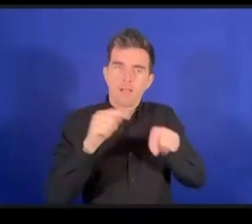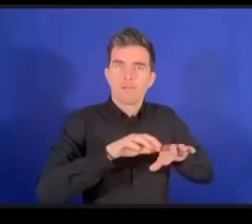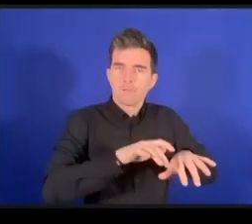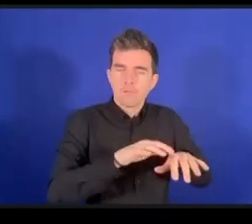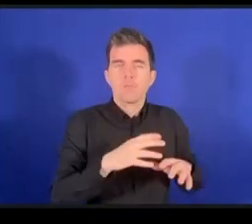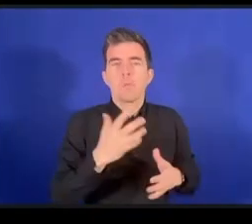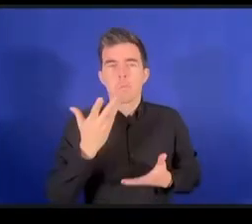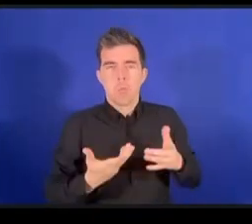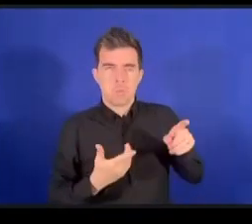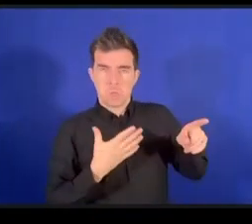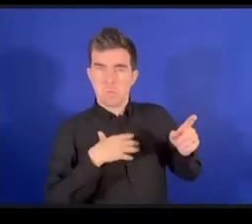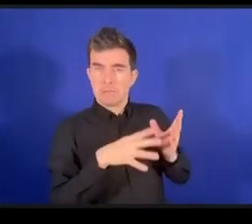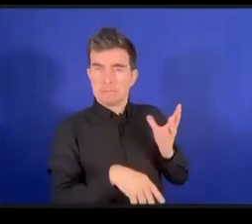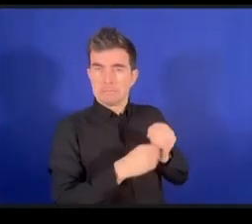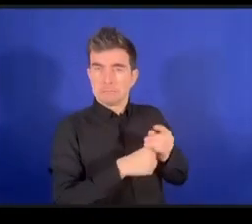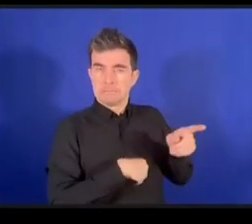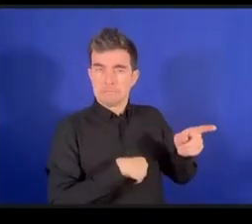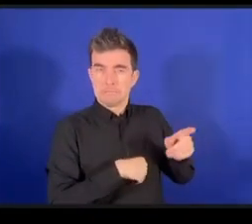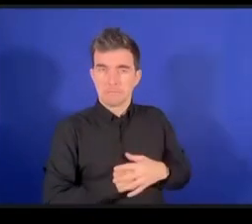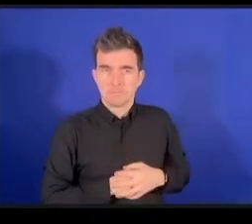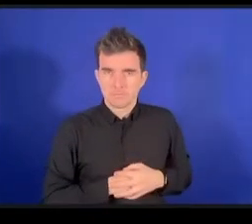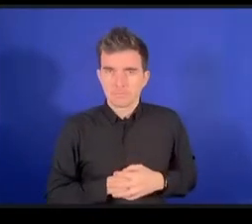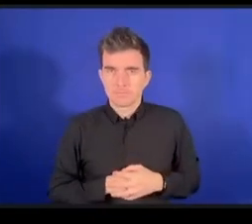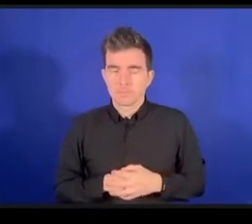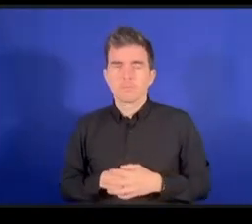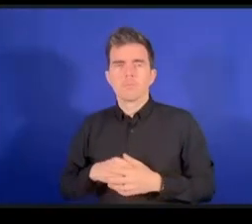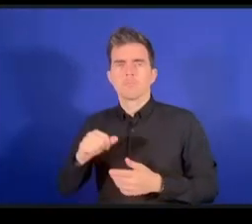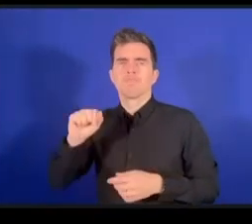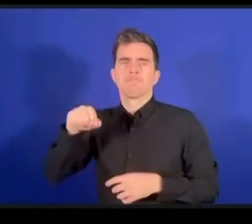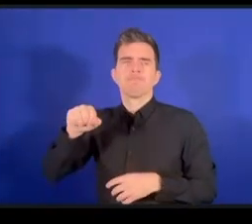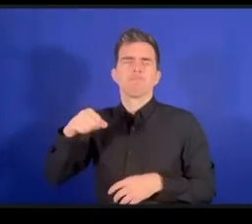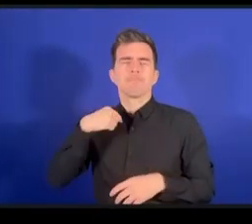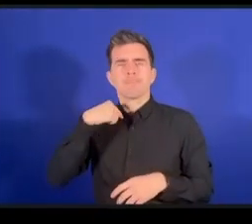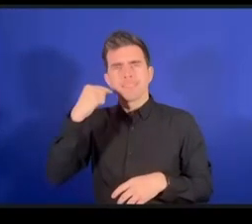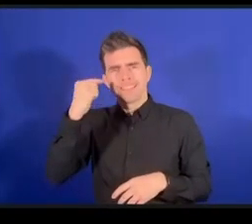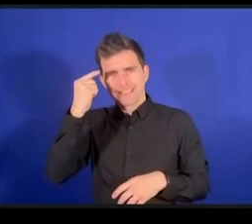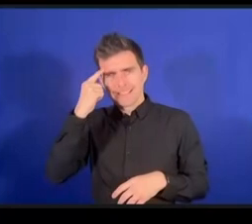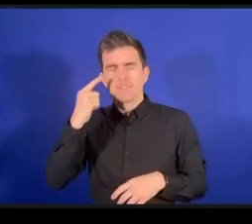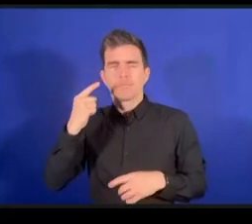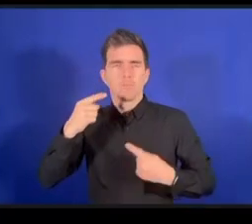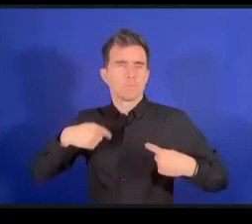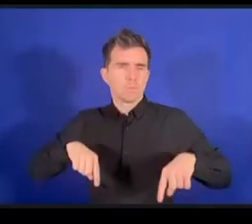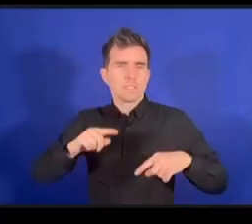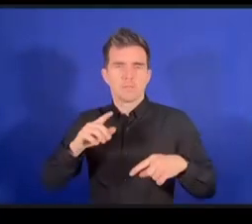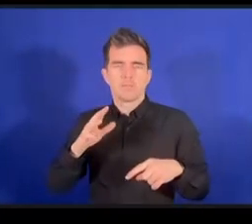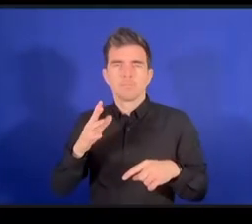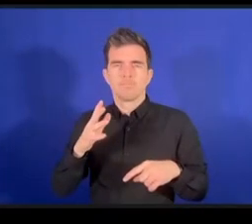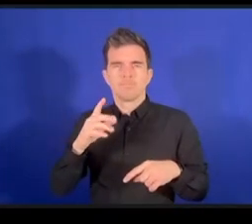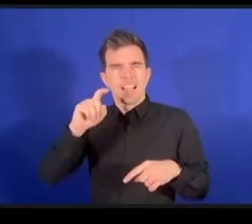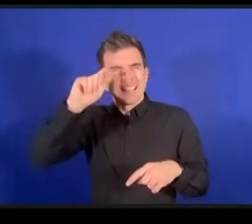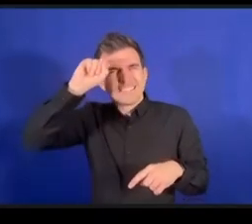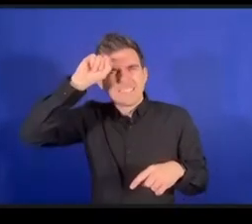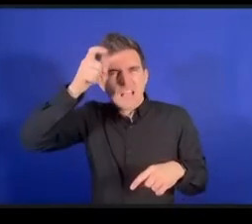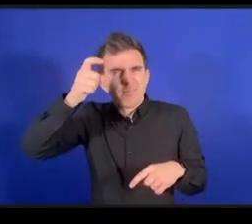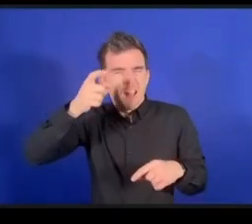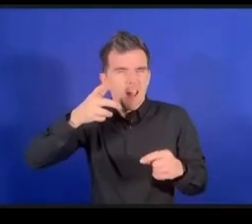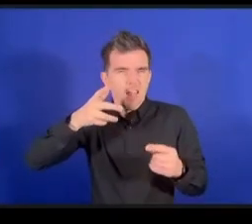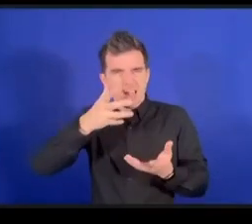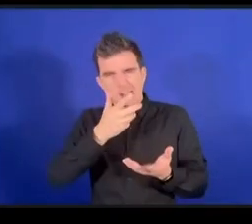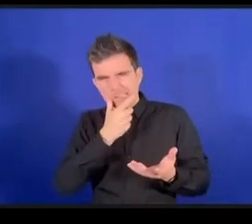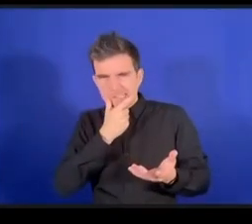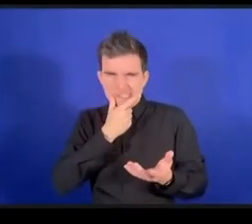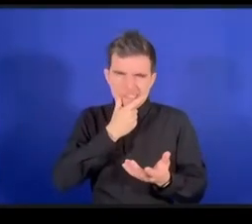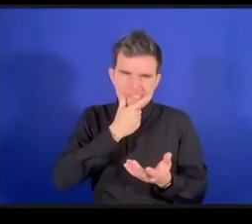have a common denominator for all dynamic coalitions as they're so diverse. they're diverse in scope.